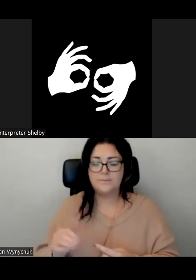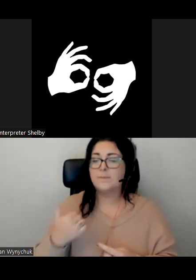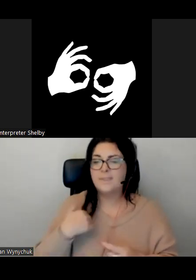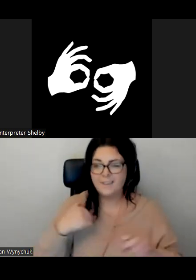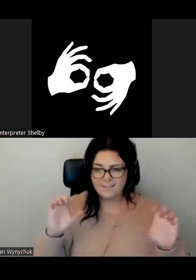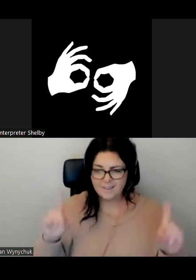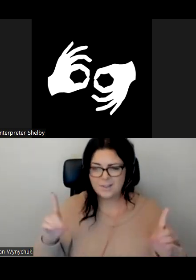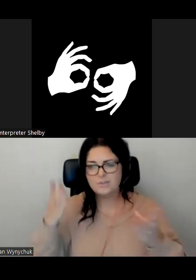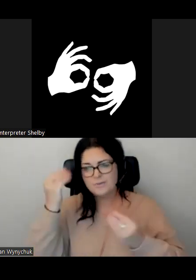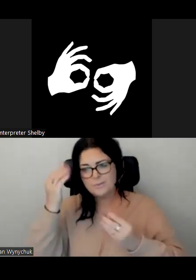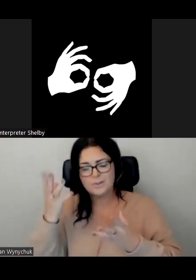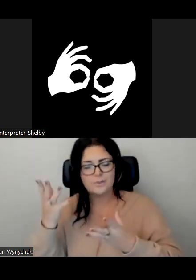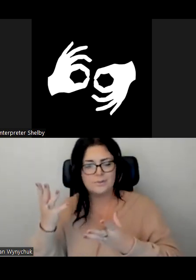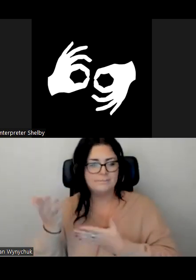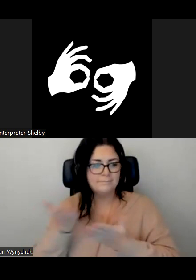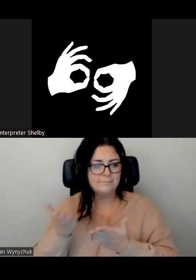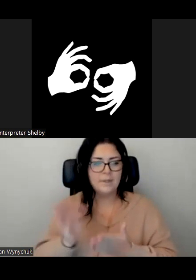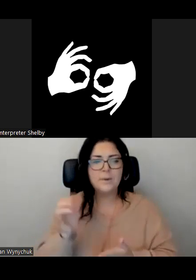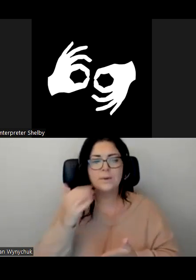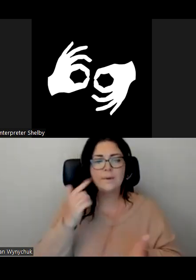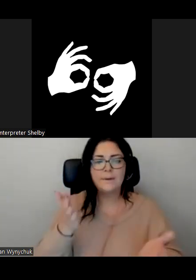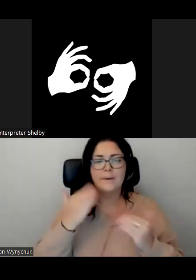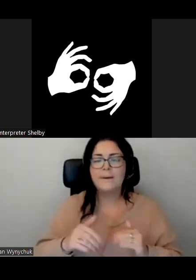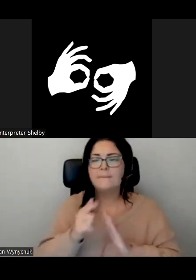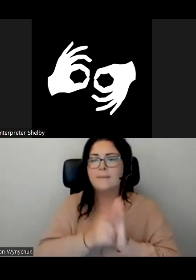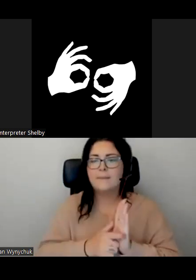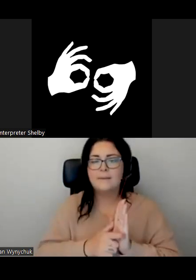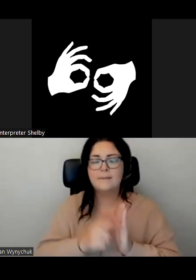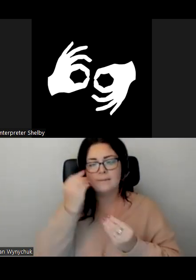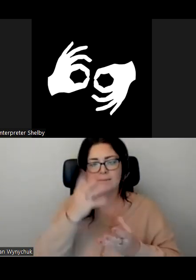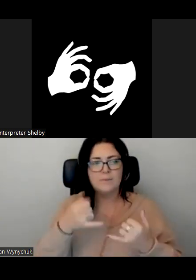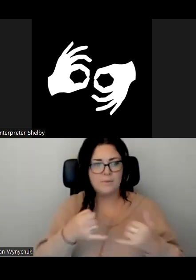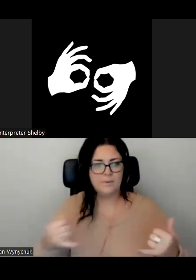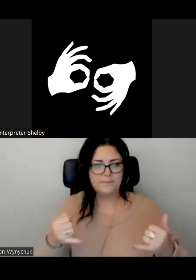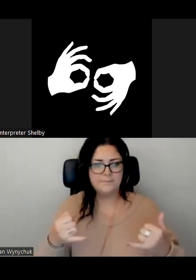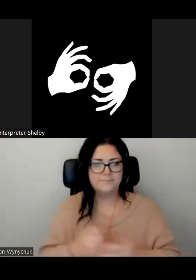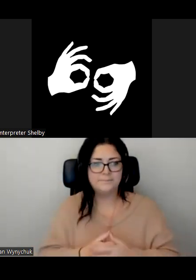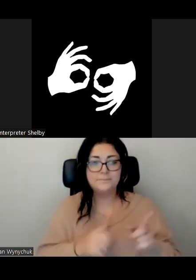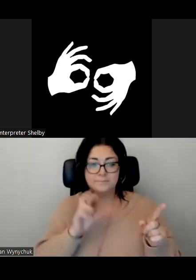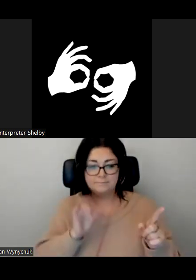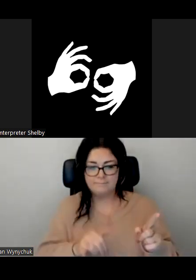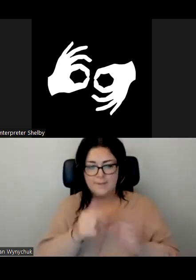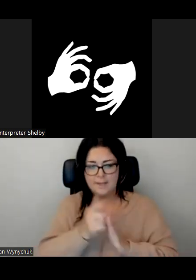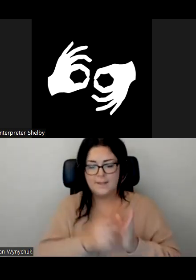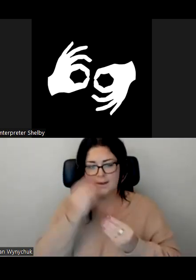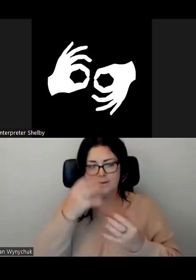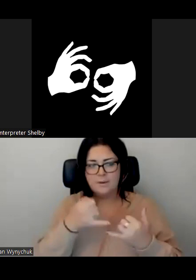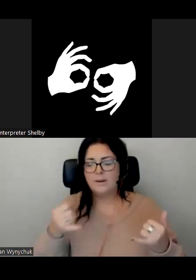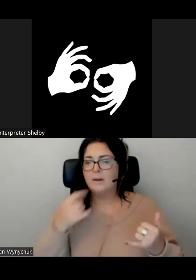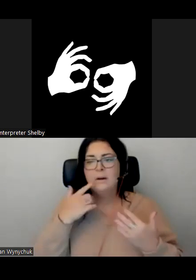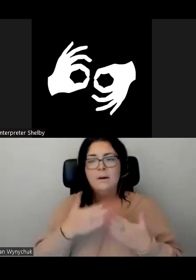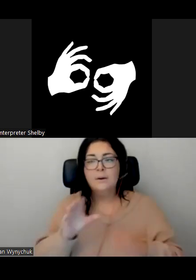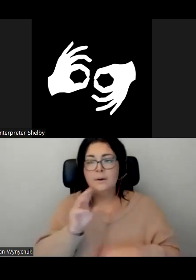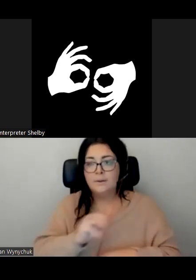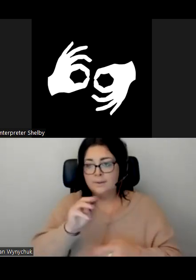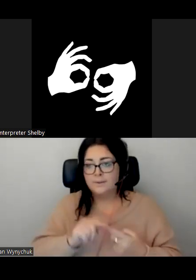services and information services, we also have a legal information line. That legal information line is open Monday